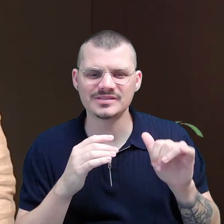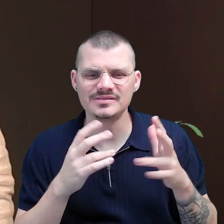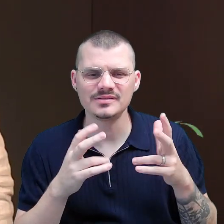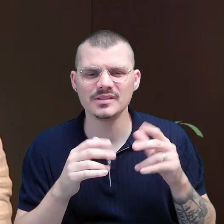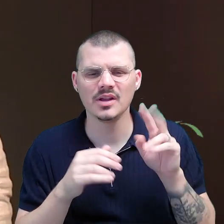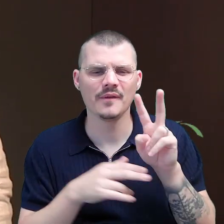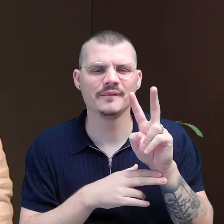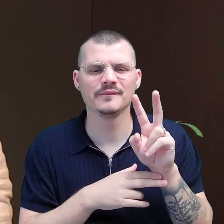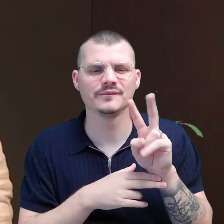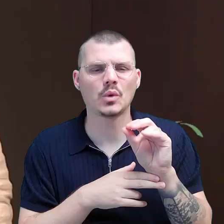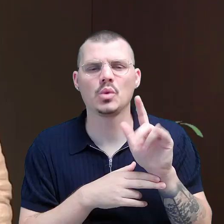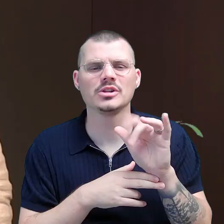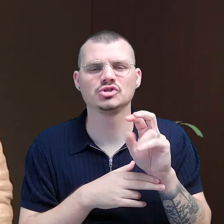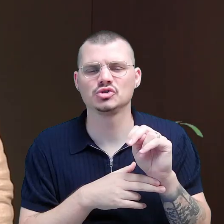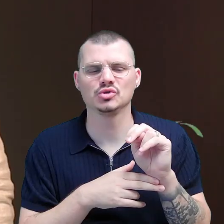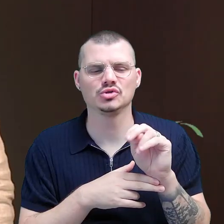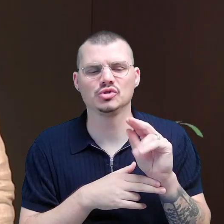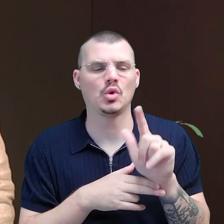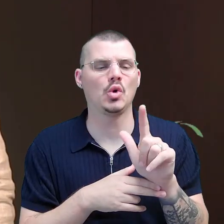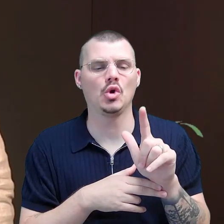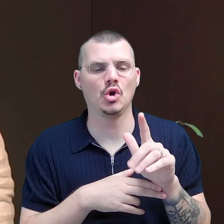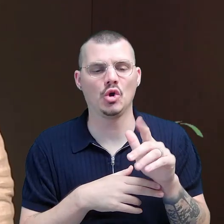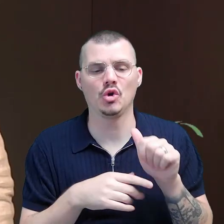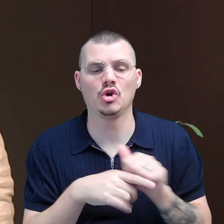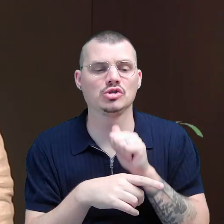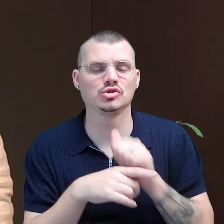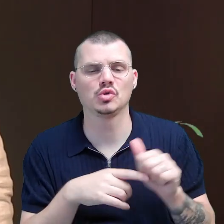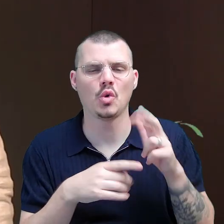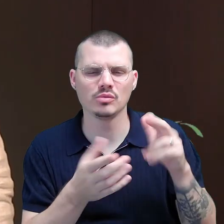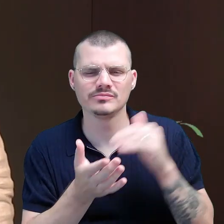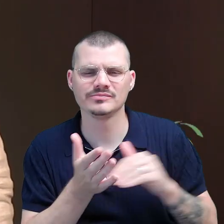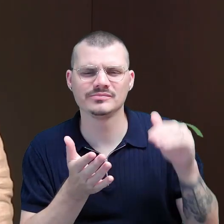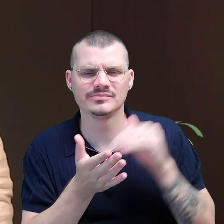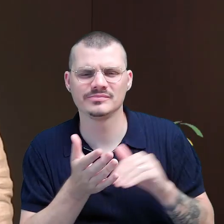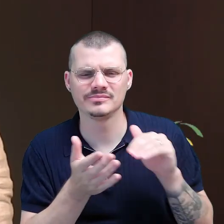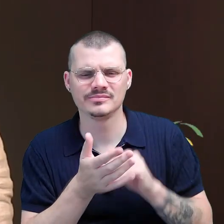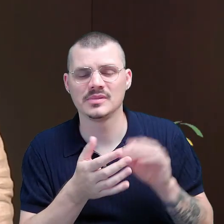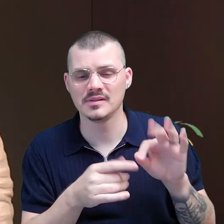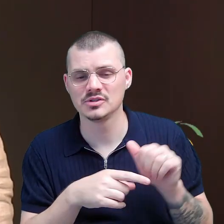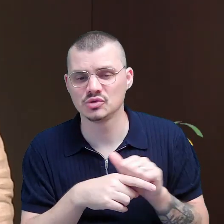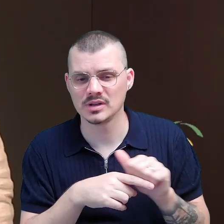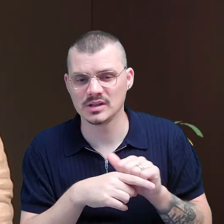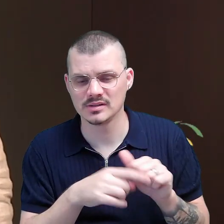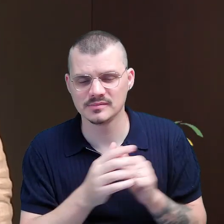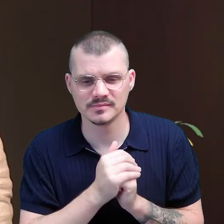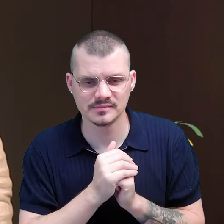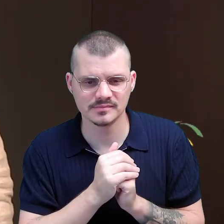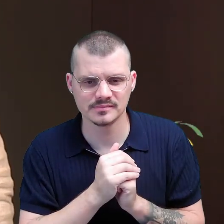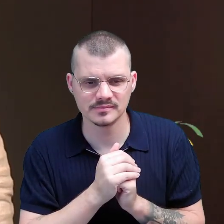So volitional rehearsal or repetition of training.